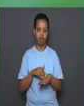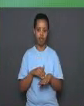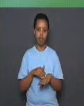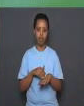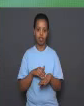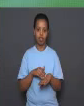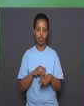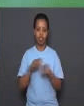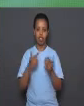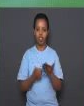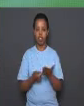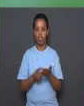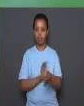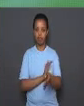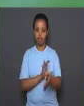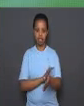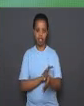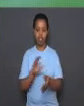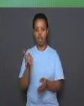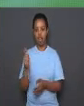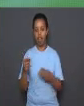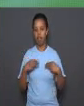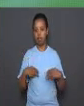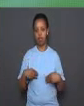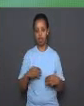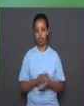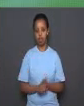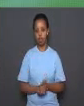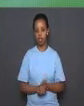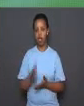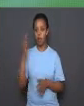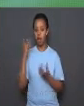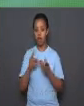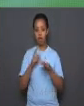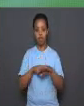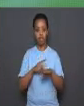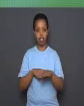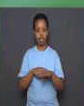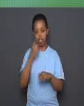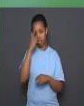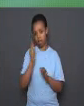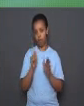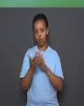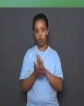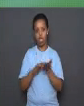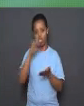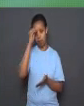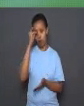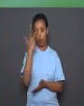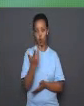other structures of the cell. In our last lesson, we studied